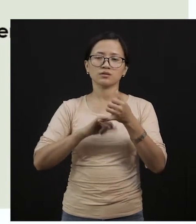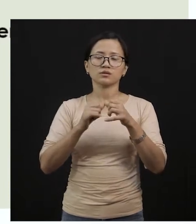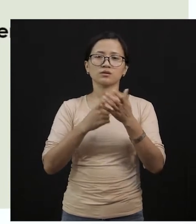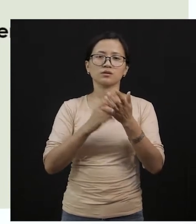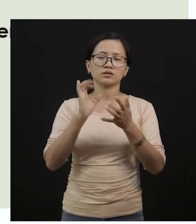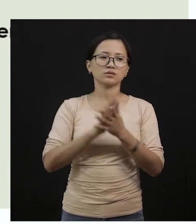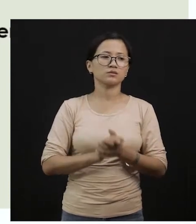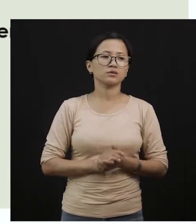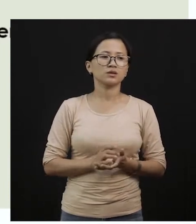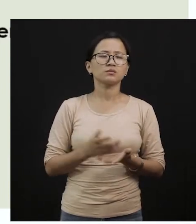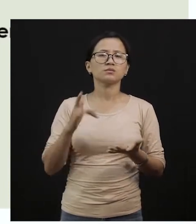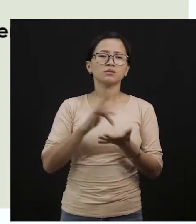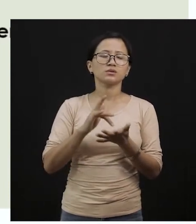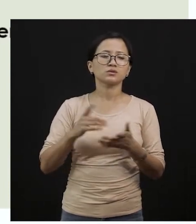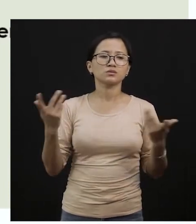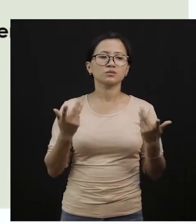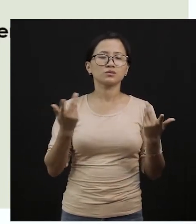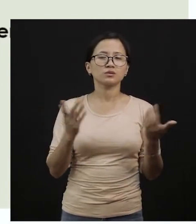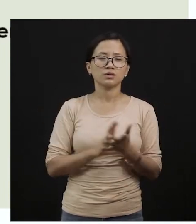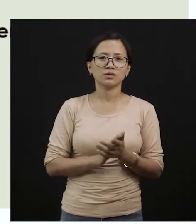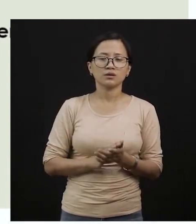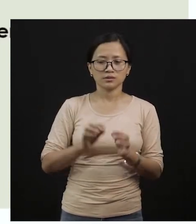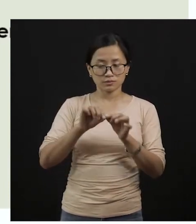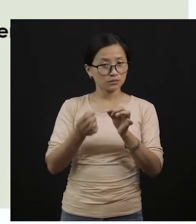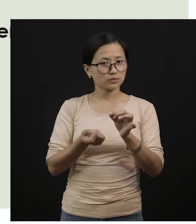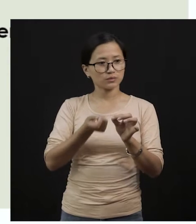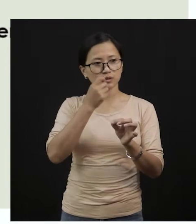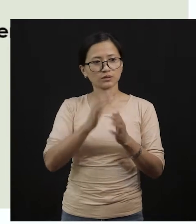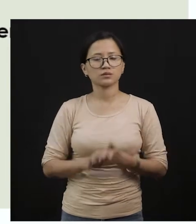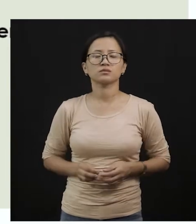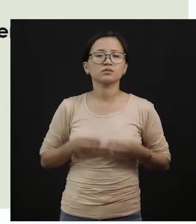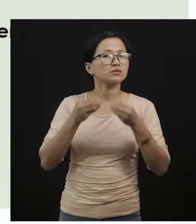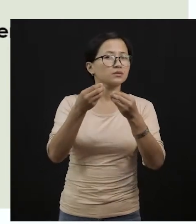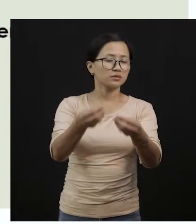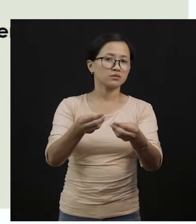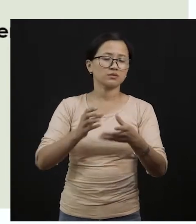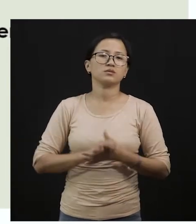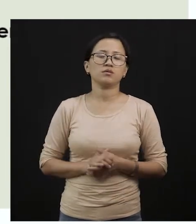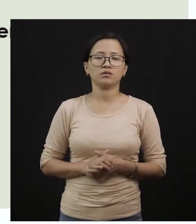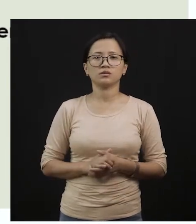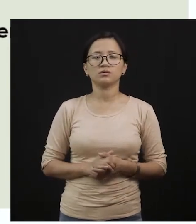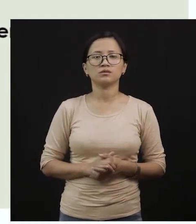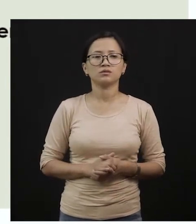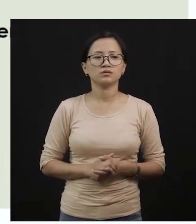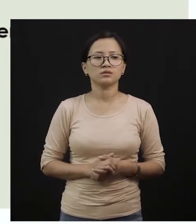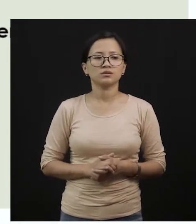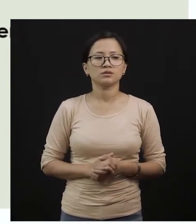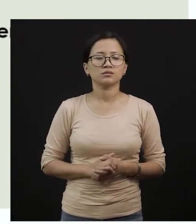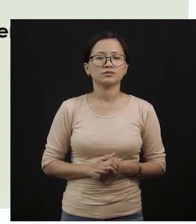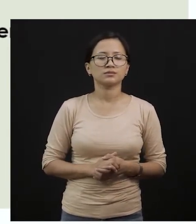medicines are given. Once more, dispensaries, place where medicines are